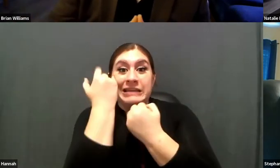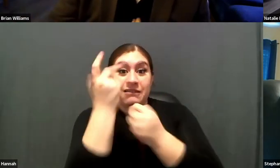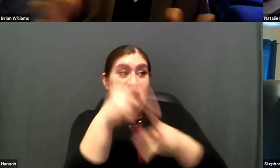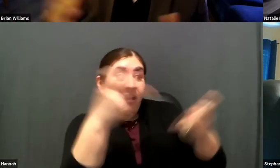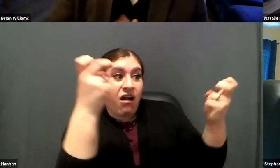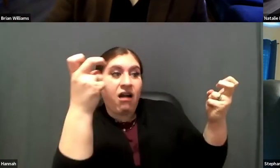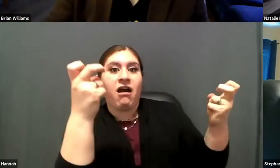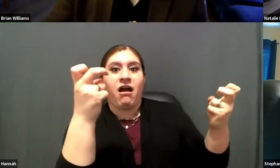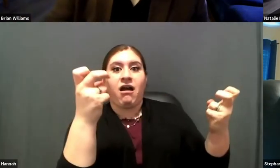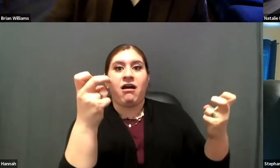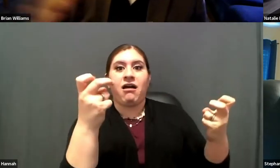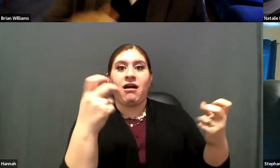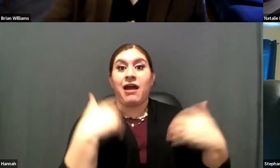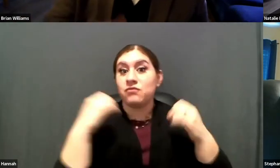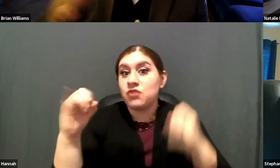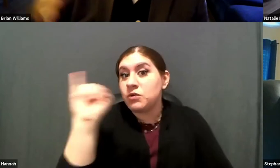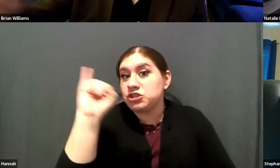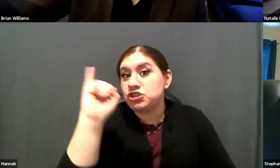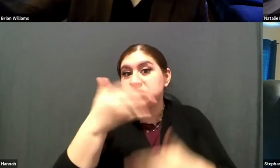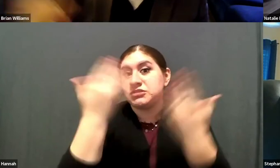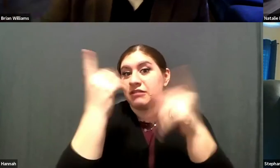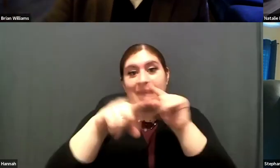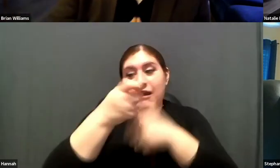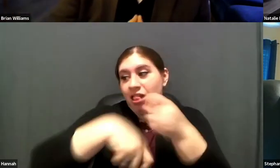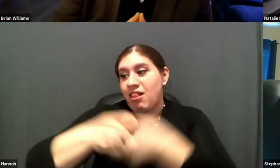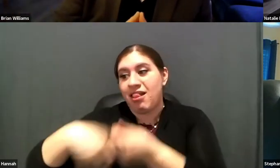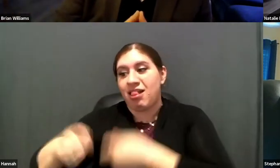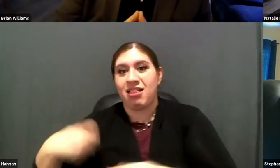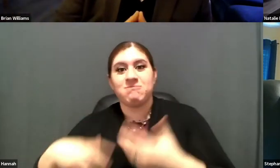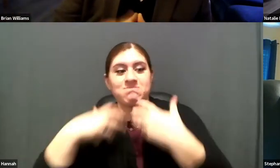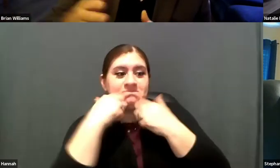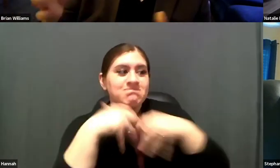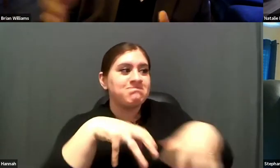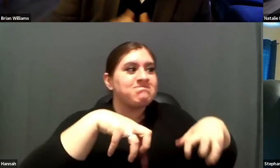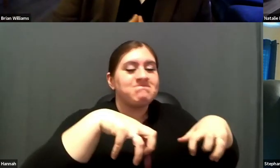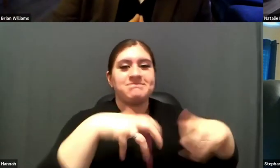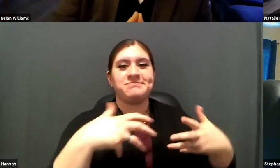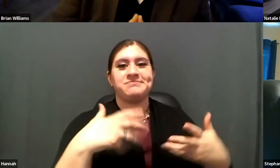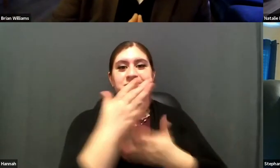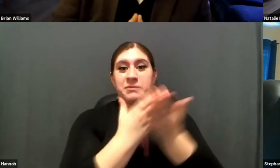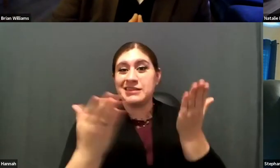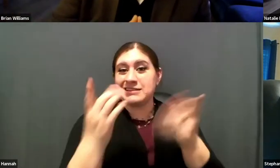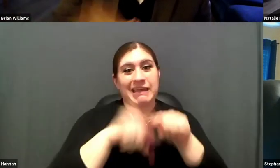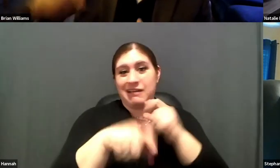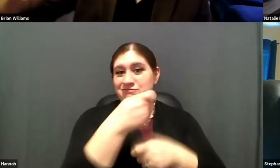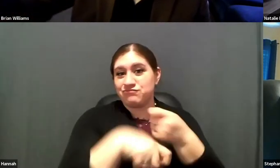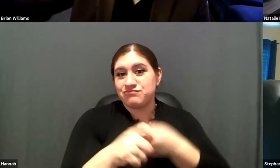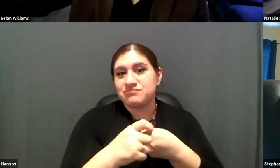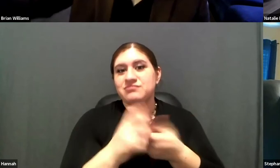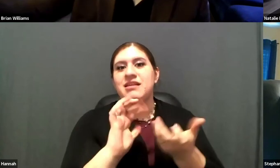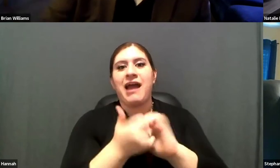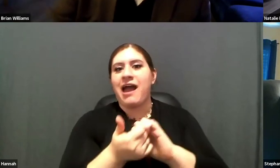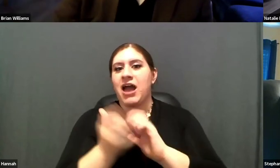taken, they might not have insurance. They might not have a way to replace those items. And some things may be irreplaceable. So how do